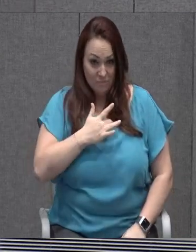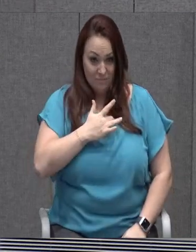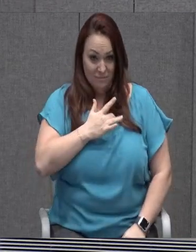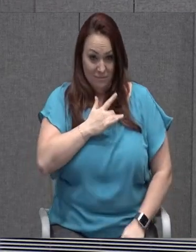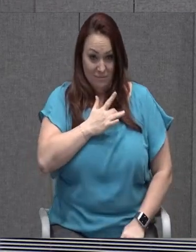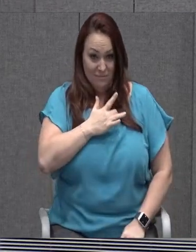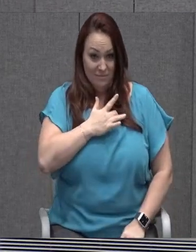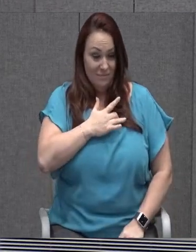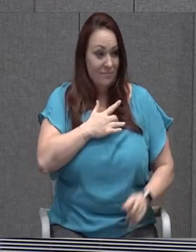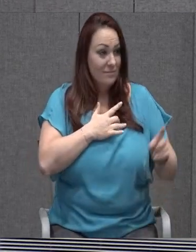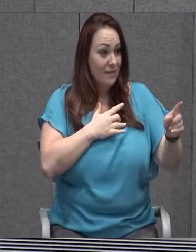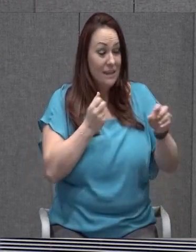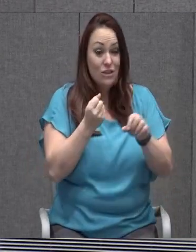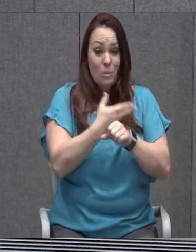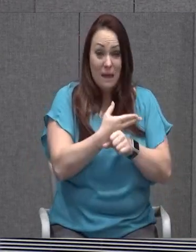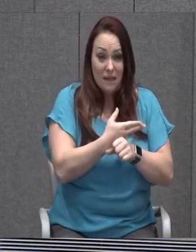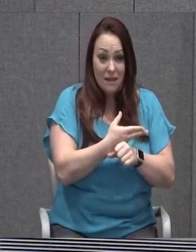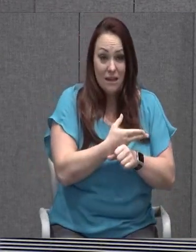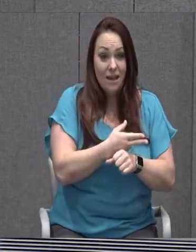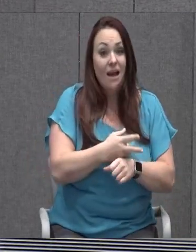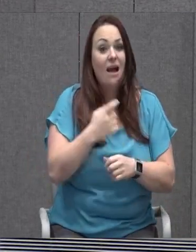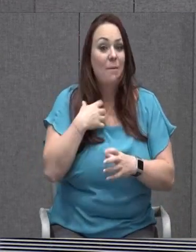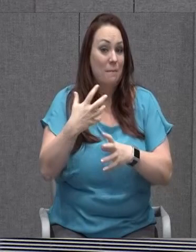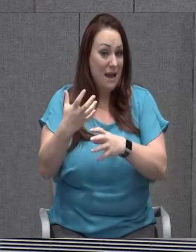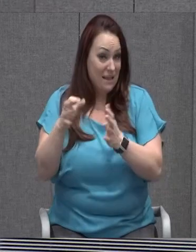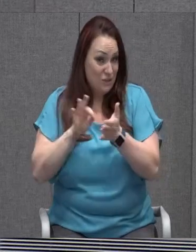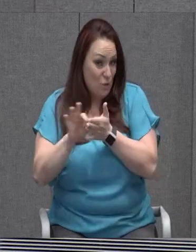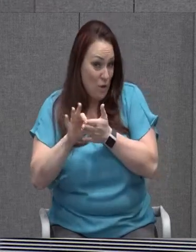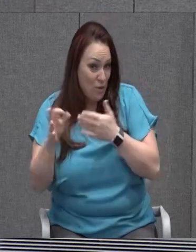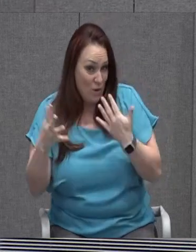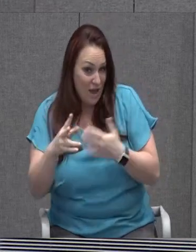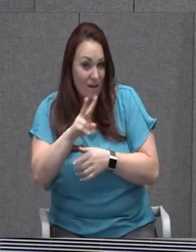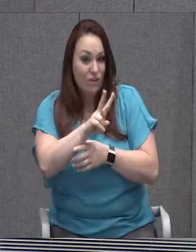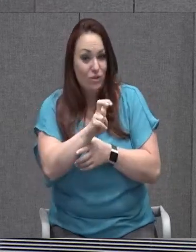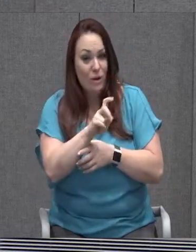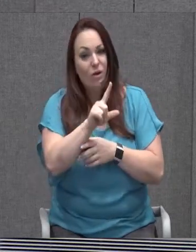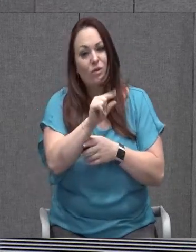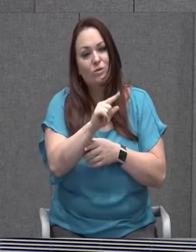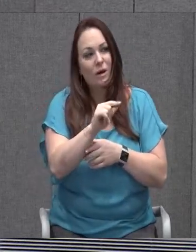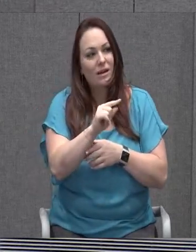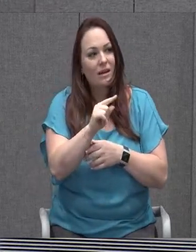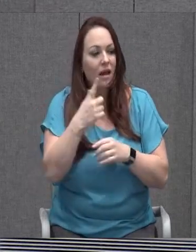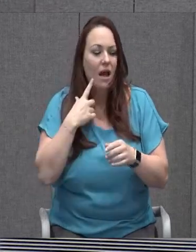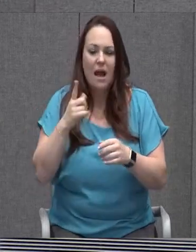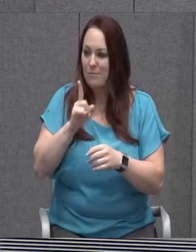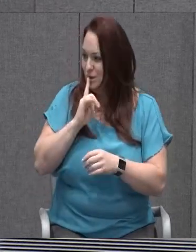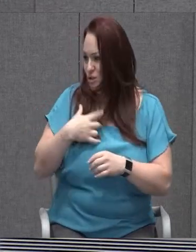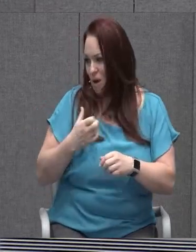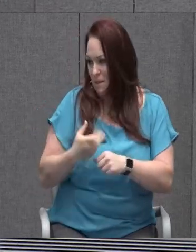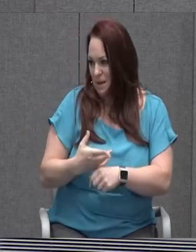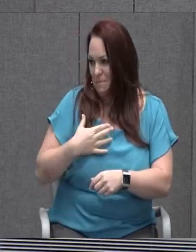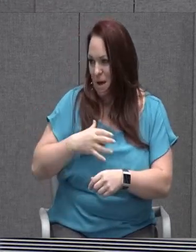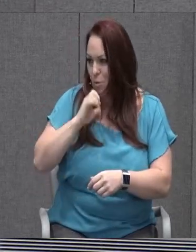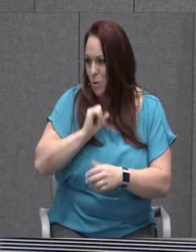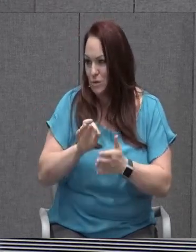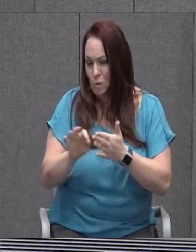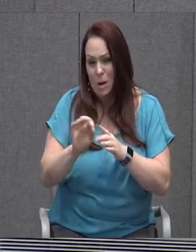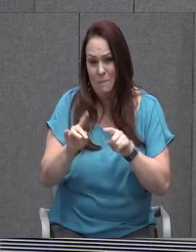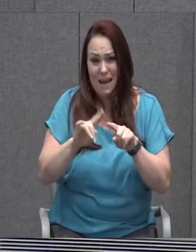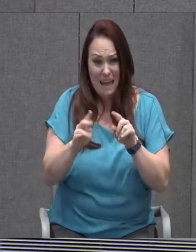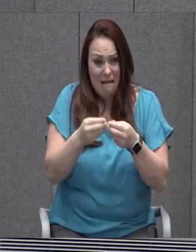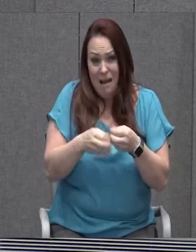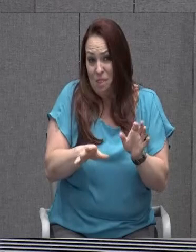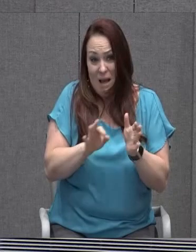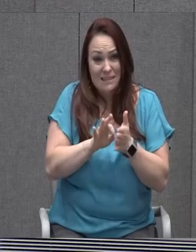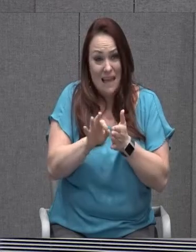old score? 220. Good night. Pretty sure I beat my old score. I lost I count. beat it. I beat my old score. Good job. So one more challenge